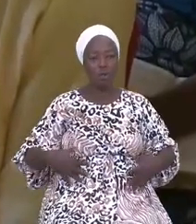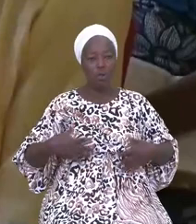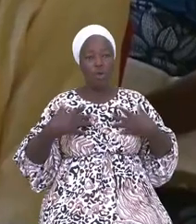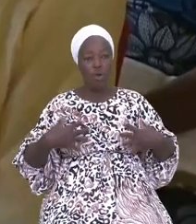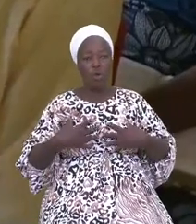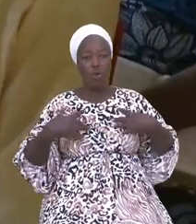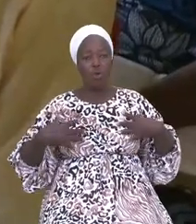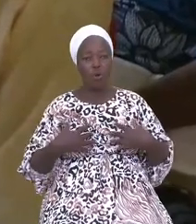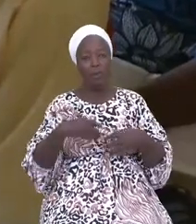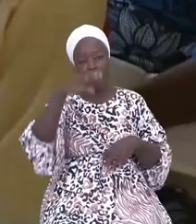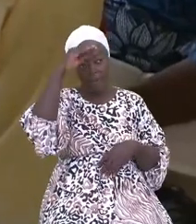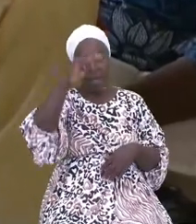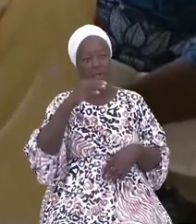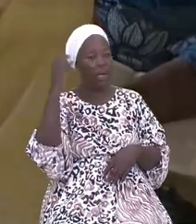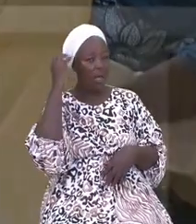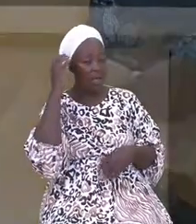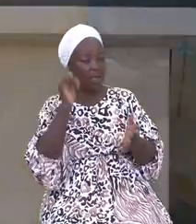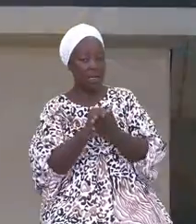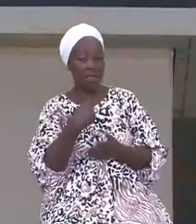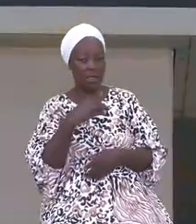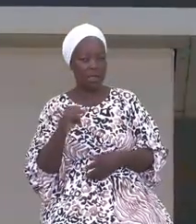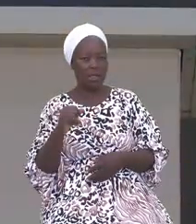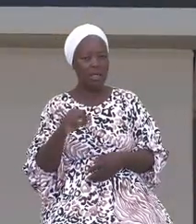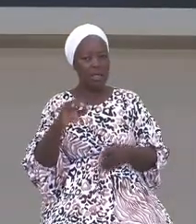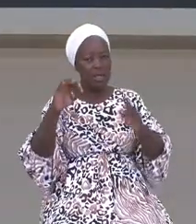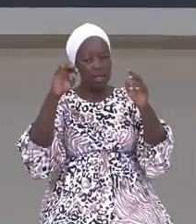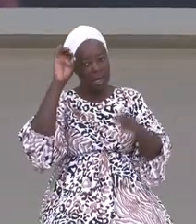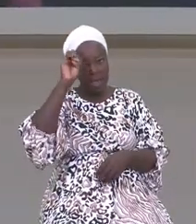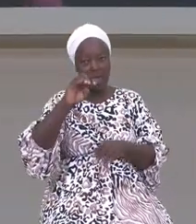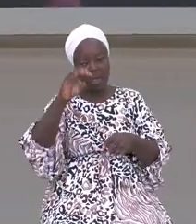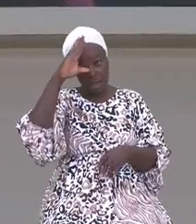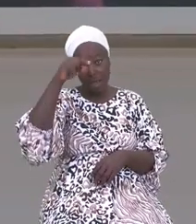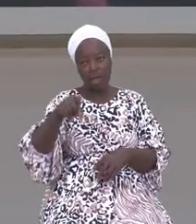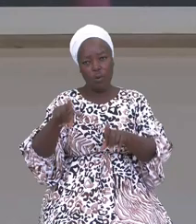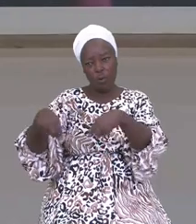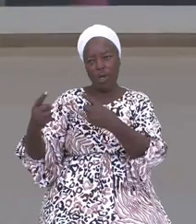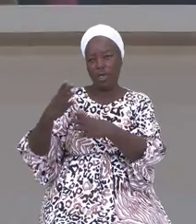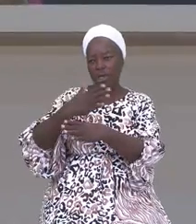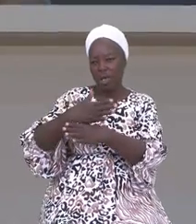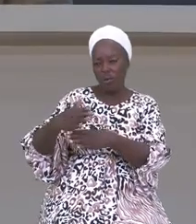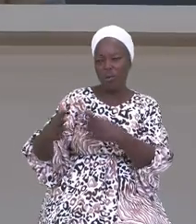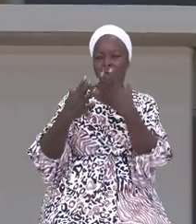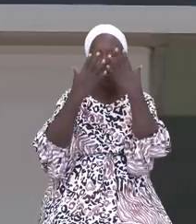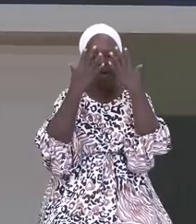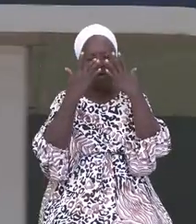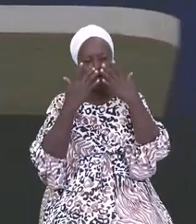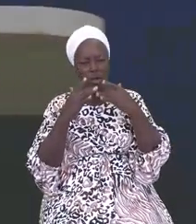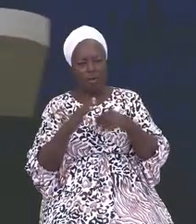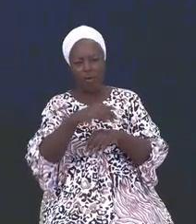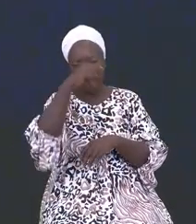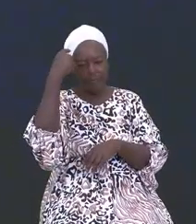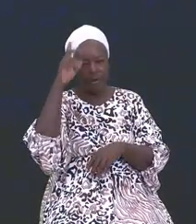heard that saying, he went away sorrowful, for he had